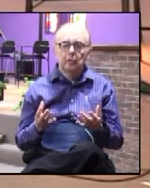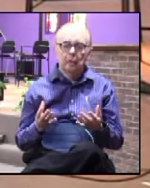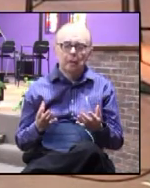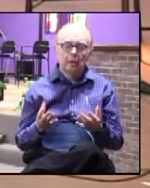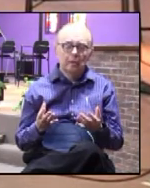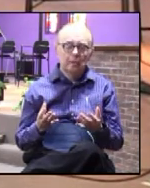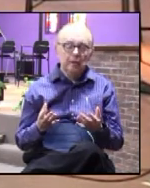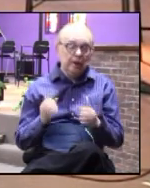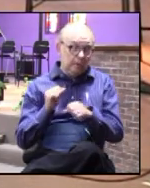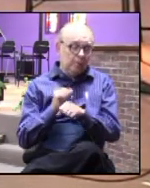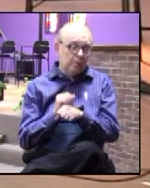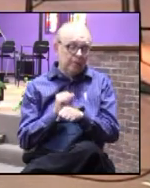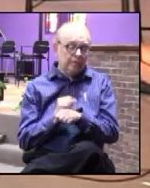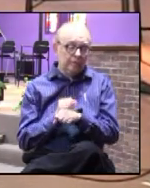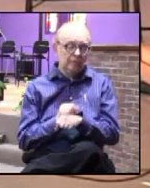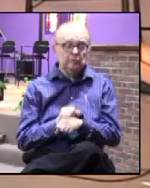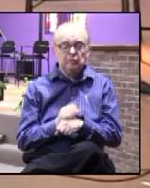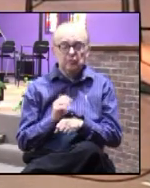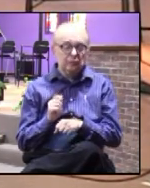tasks.